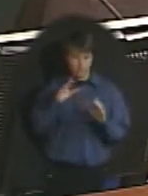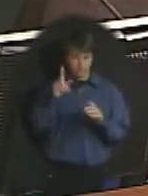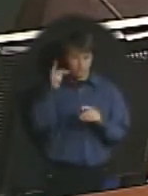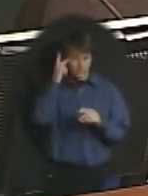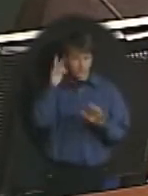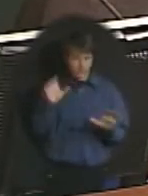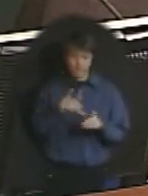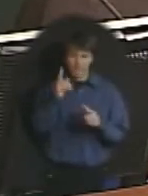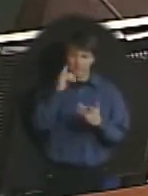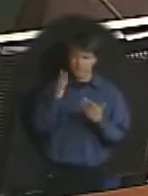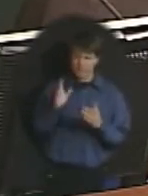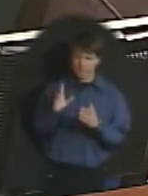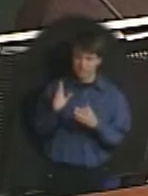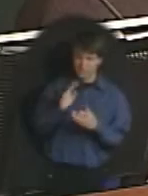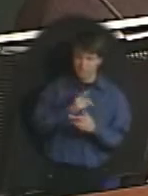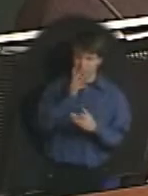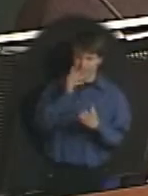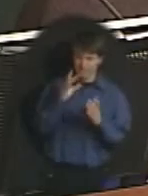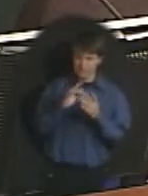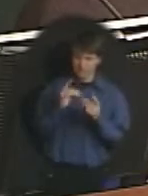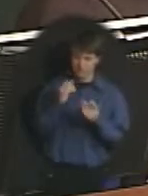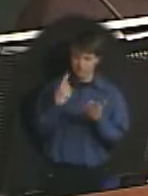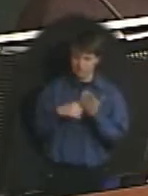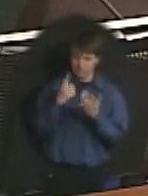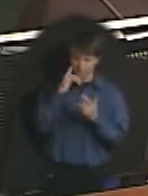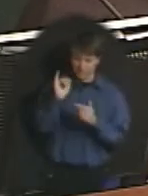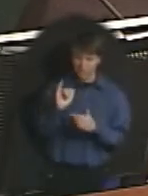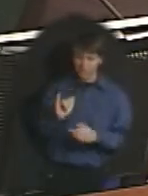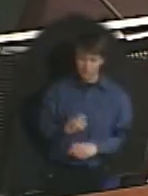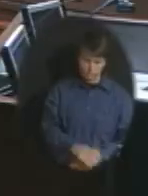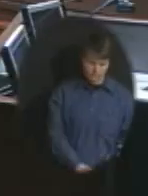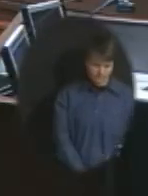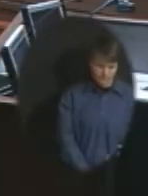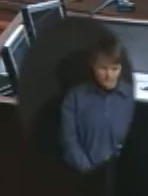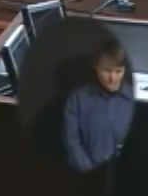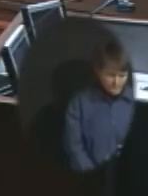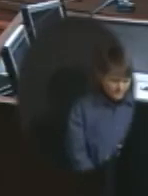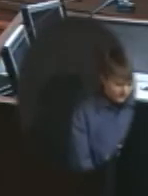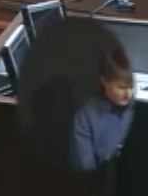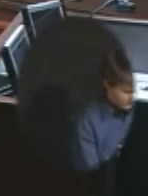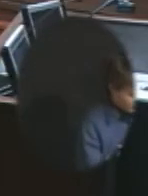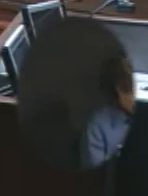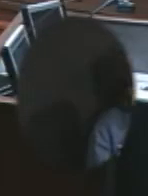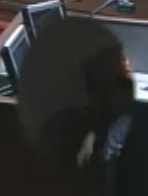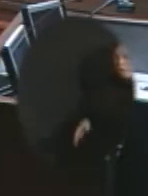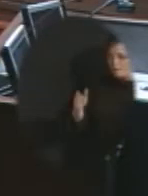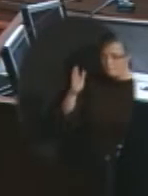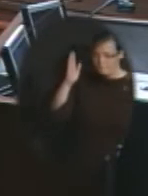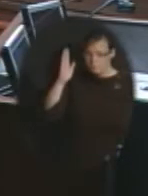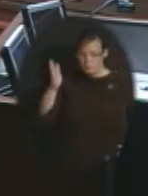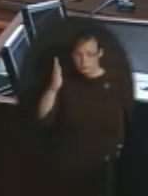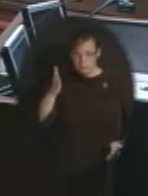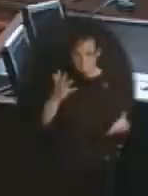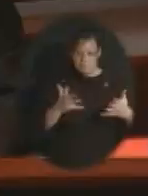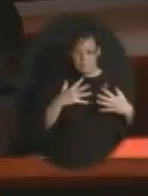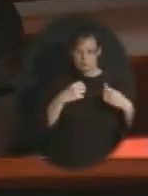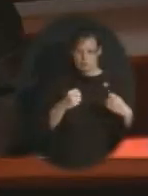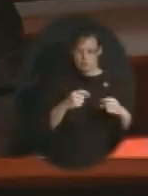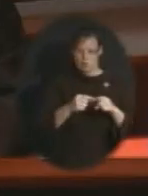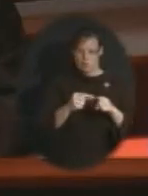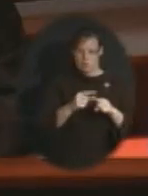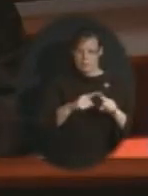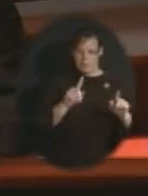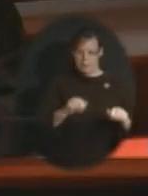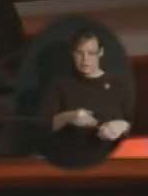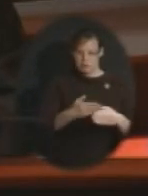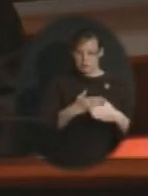perhaps the board might have some comments or discussions to make as well. And presentation might be too strong a word, but I will certainly share what we do.